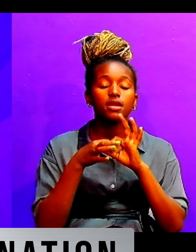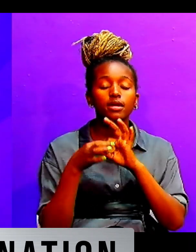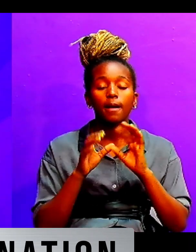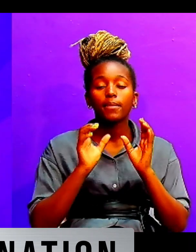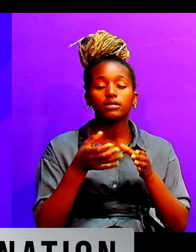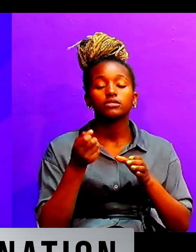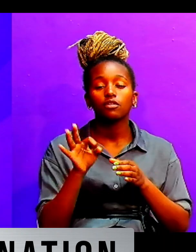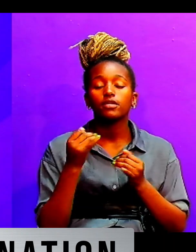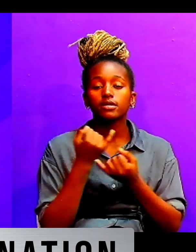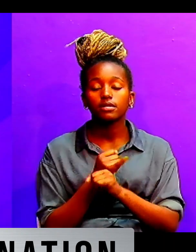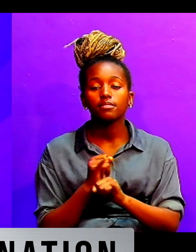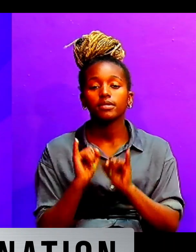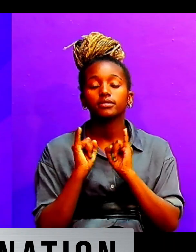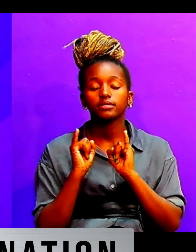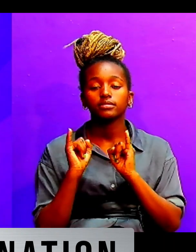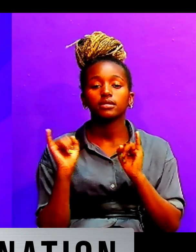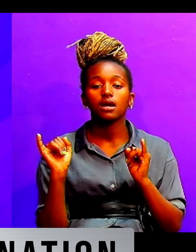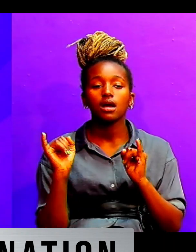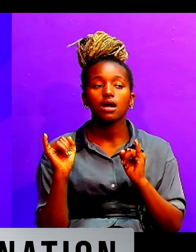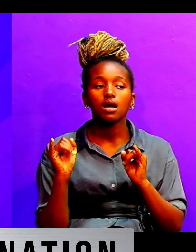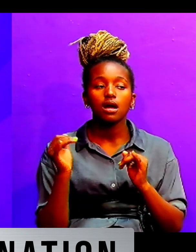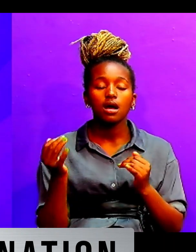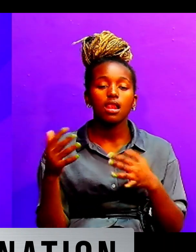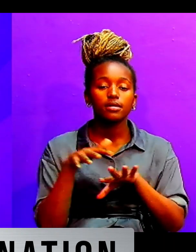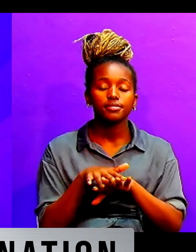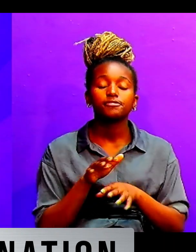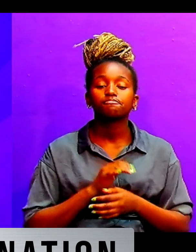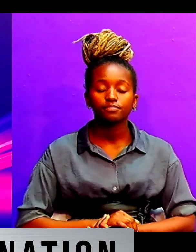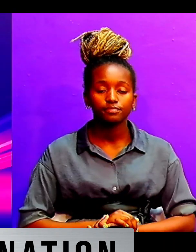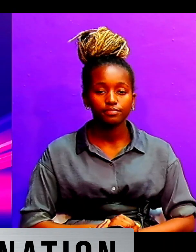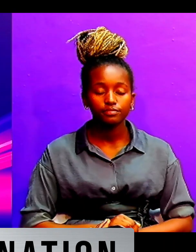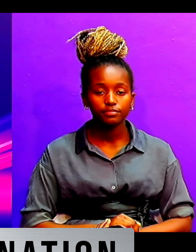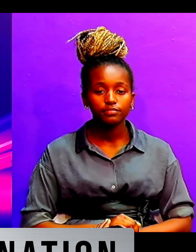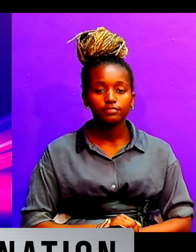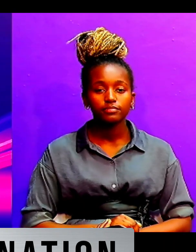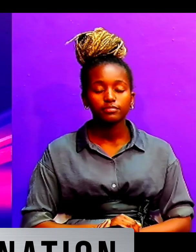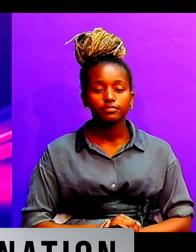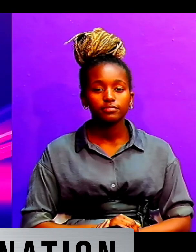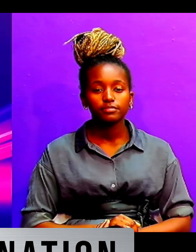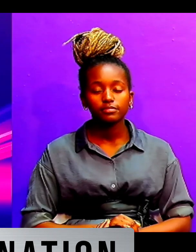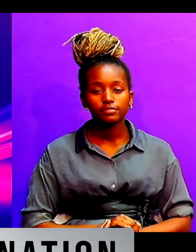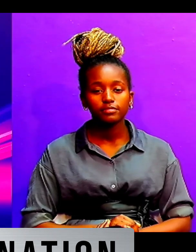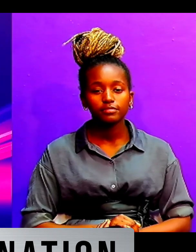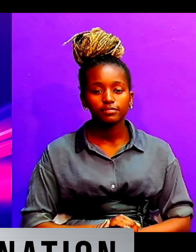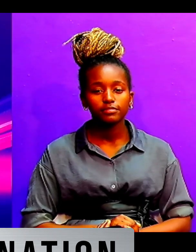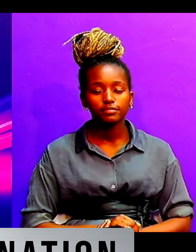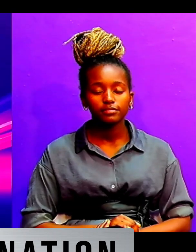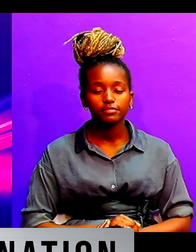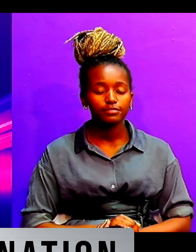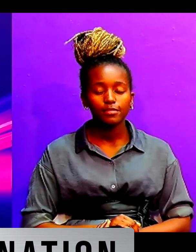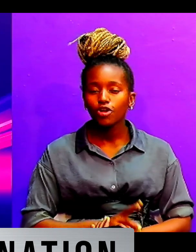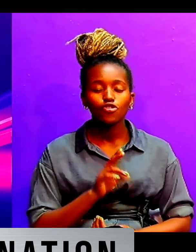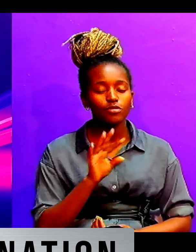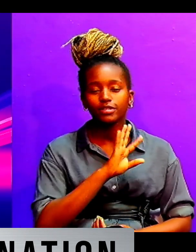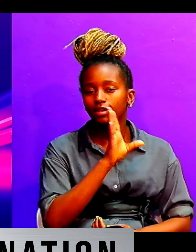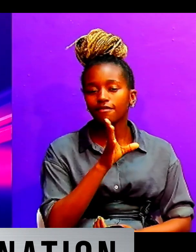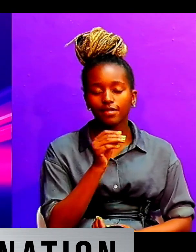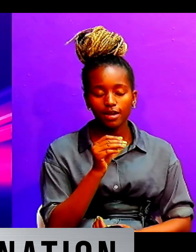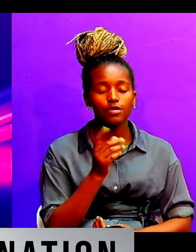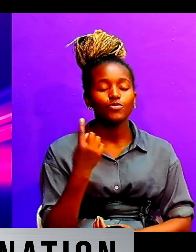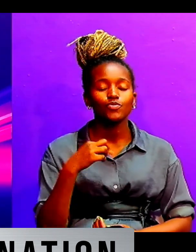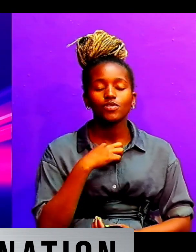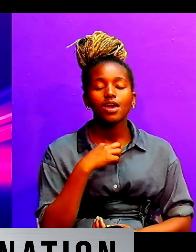Independent Alliance. That's right. Oh, you are sure it's not of Independence of Africa? No. It's United Party